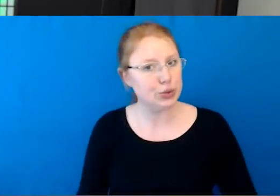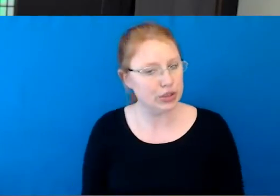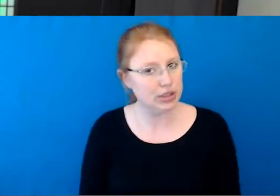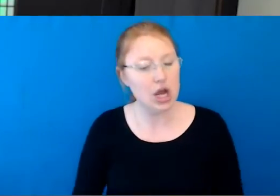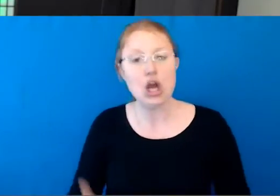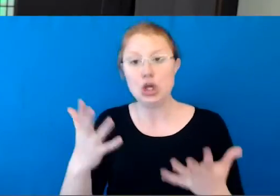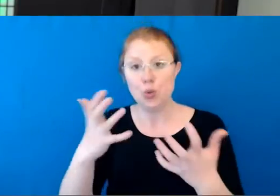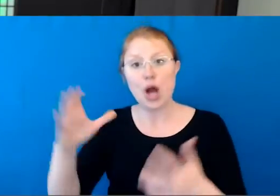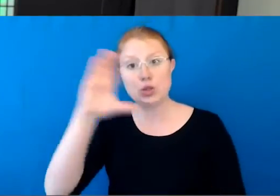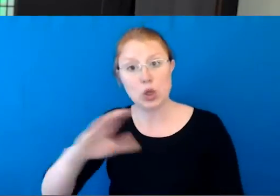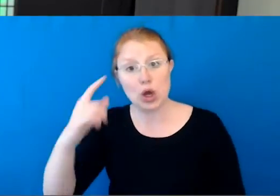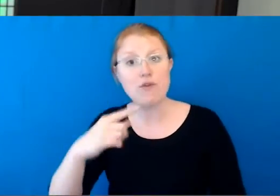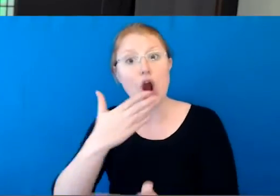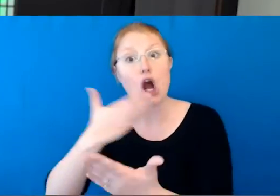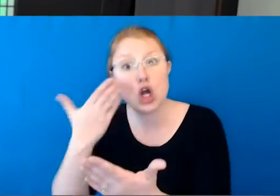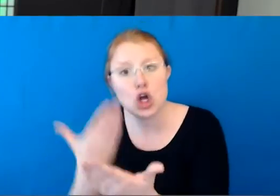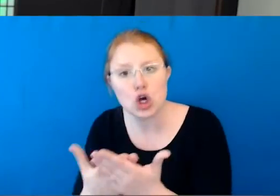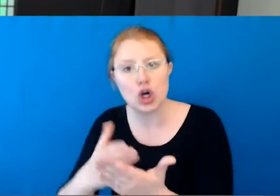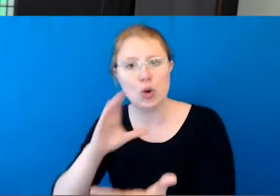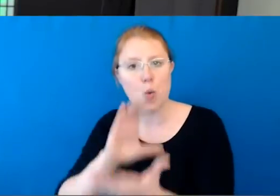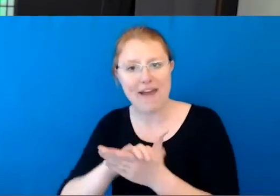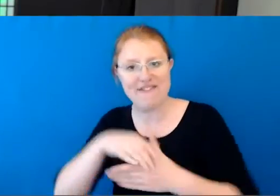wife.